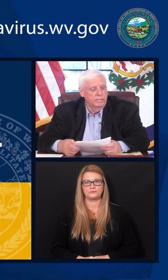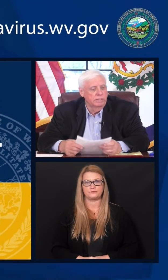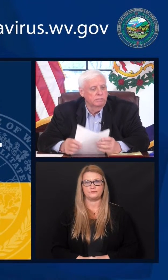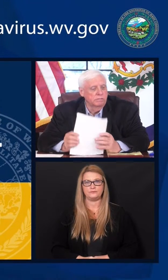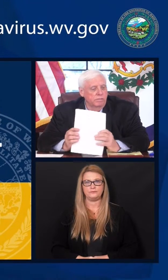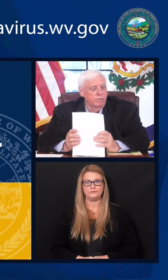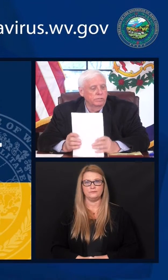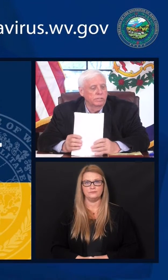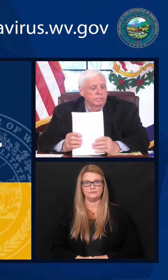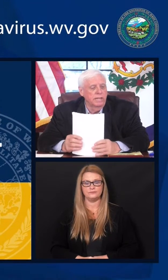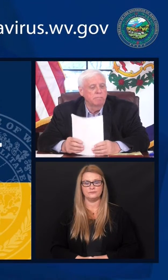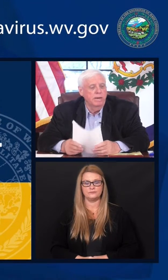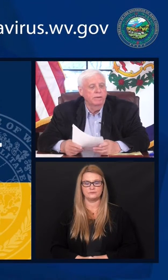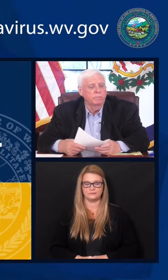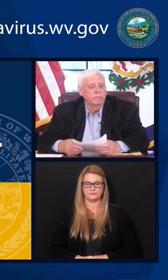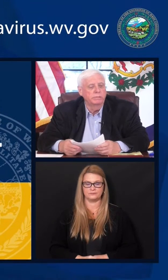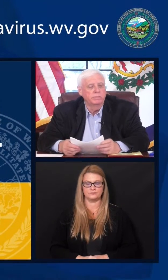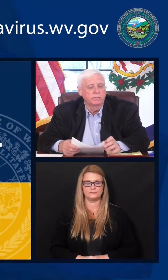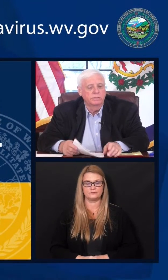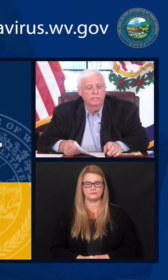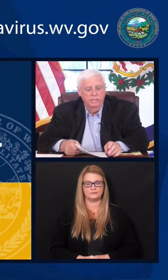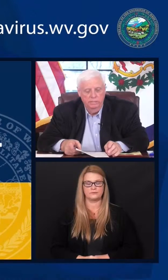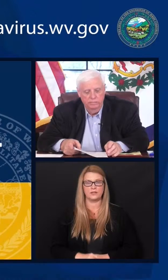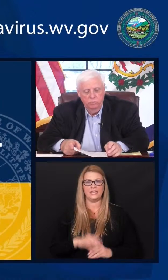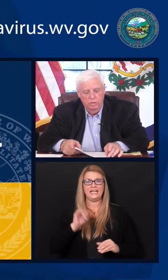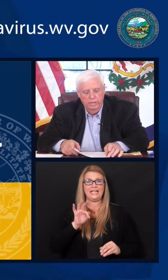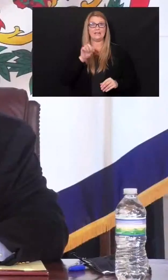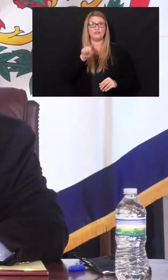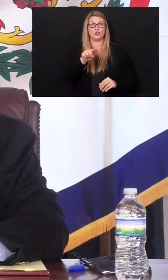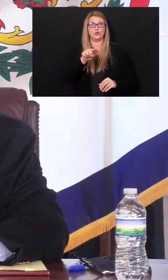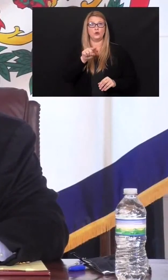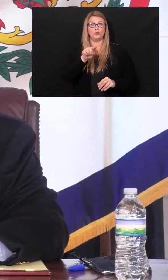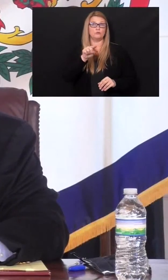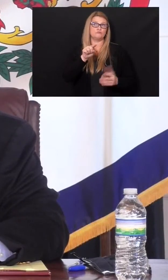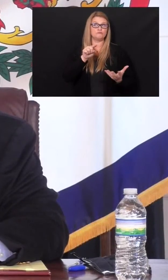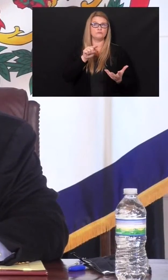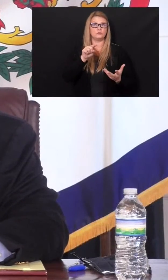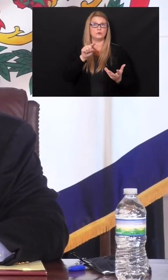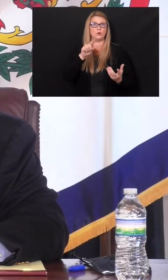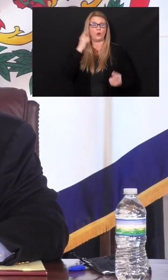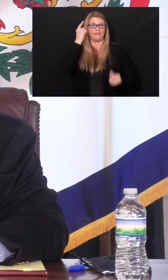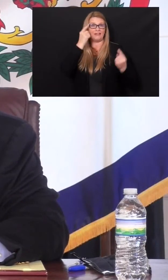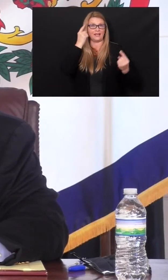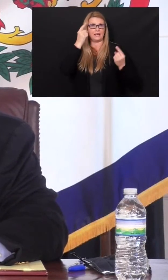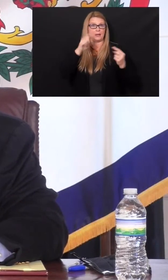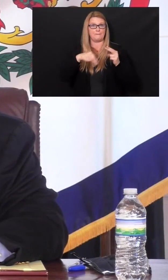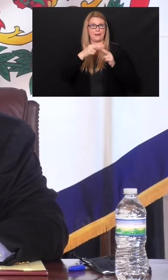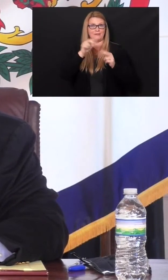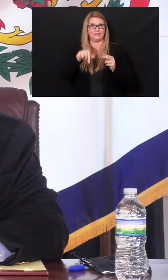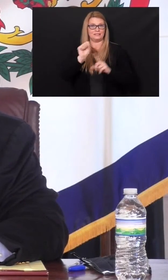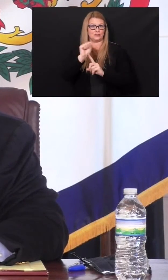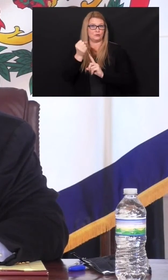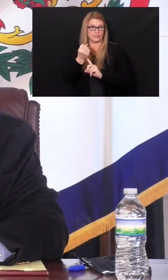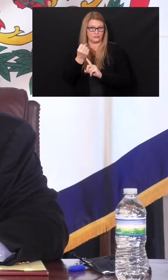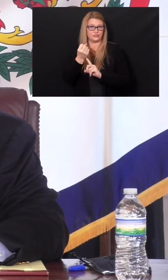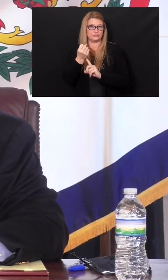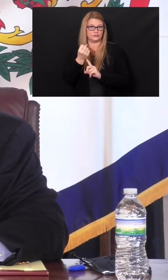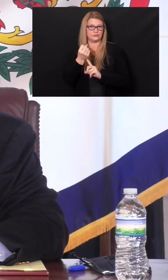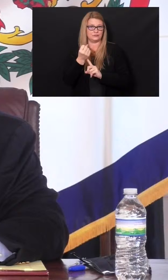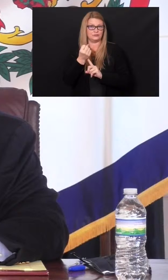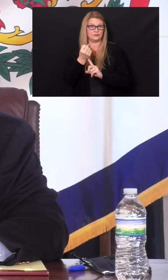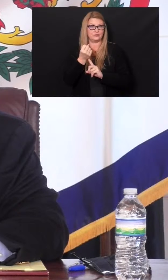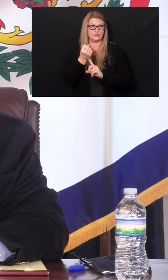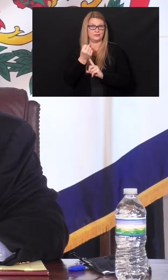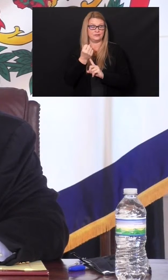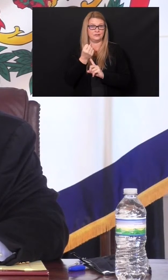just this, if you'll just step back from this and just think this way. And I'll tell you more about this later on,